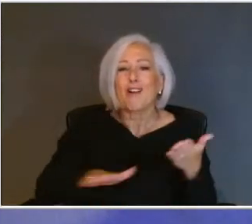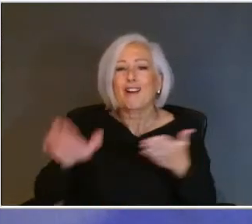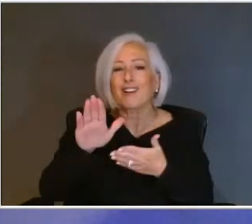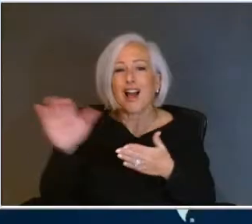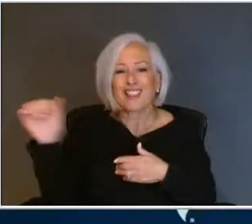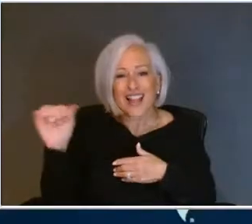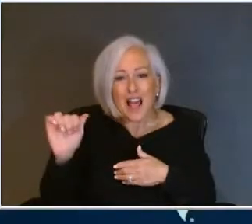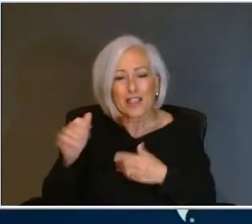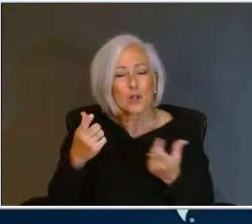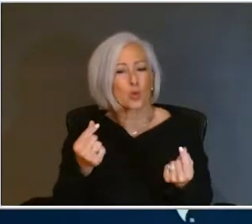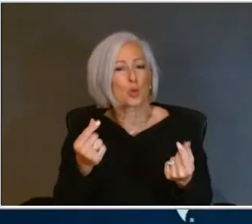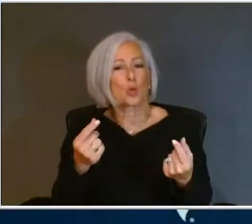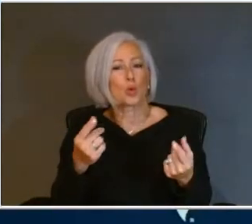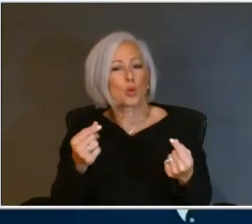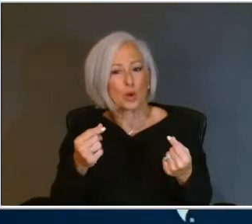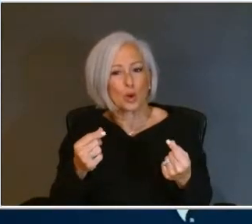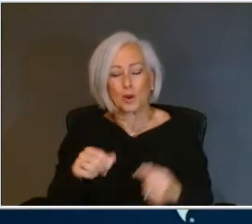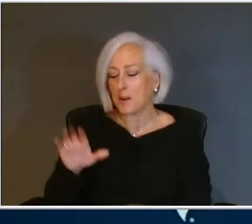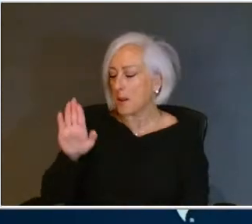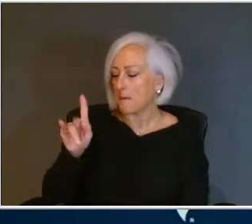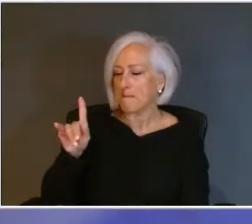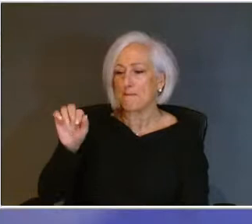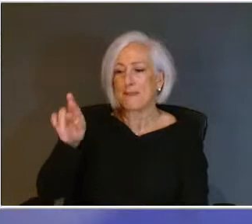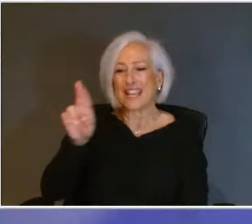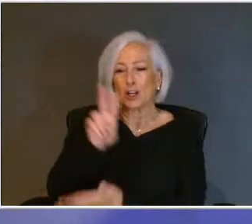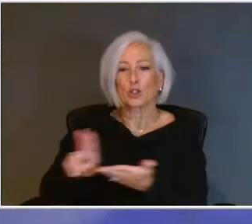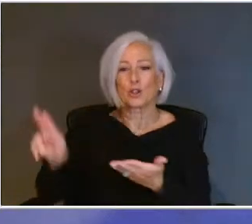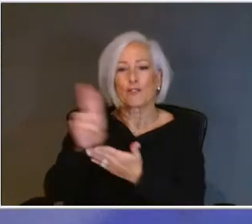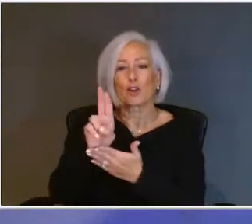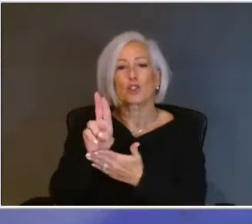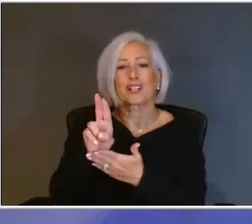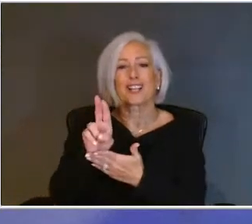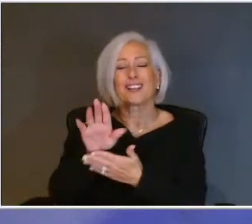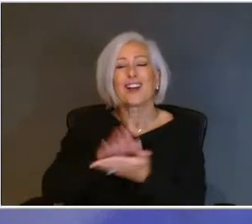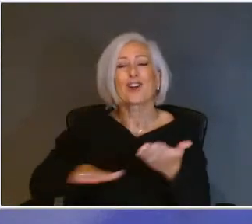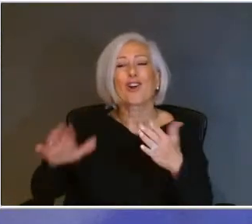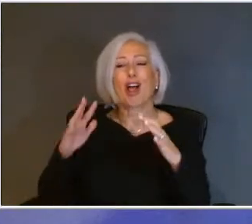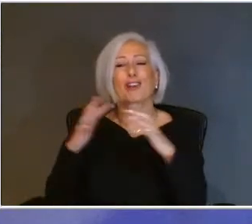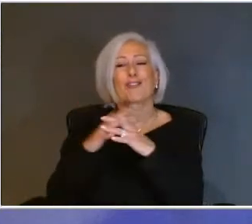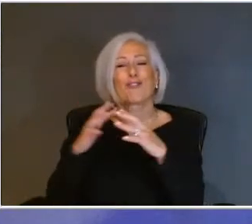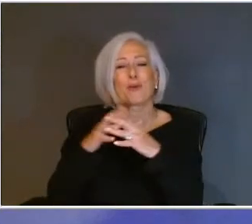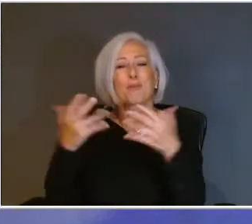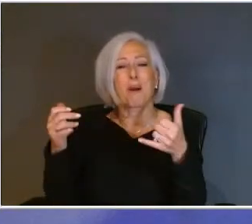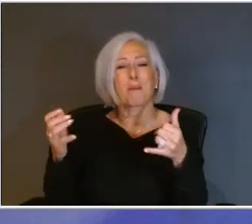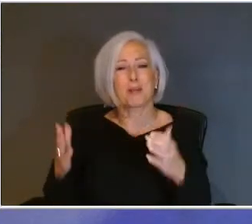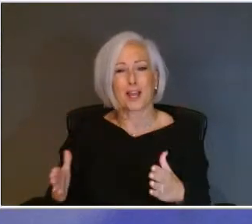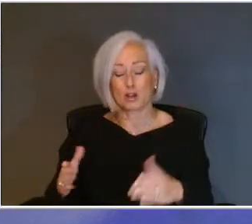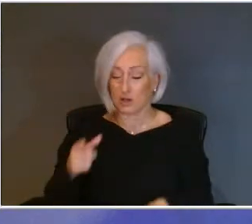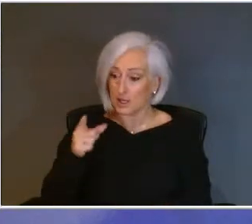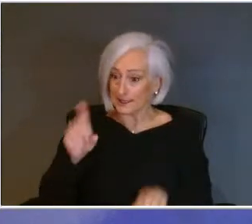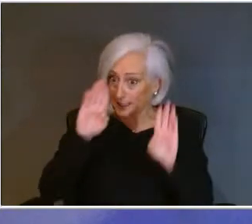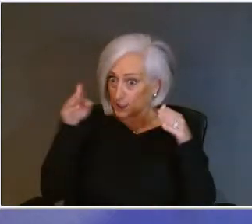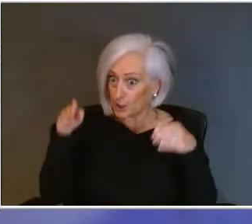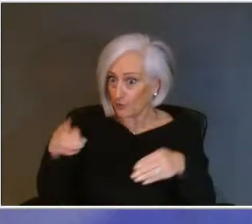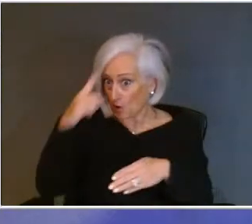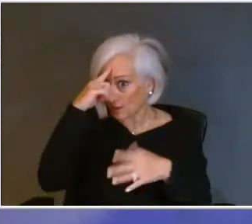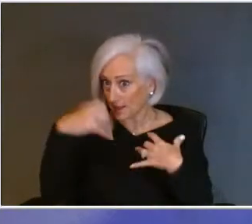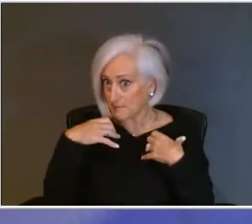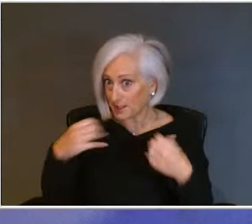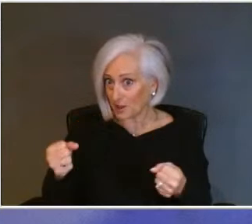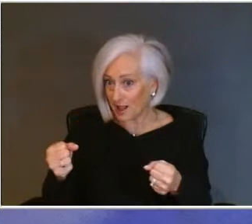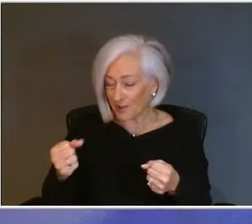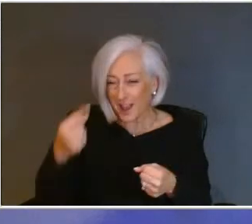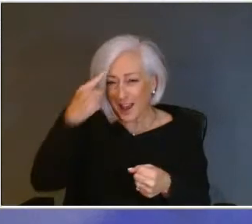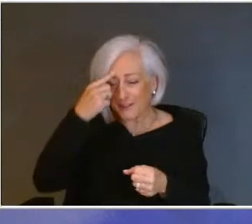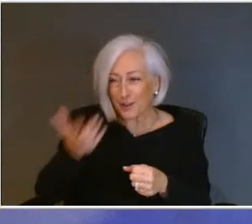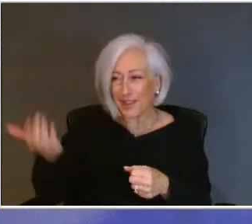player, and I played at Baker University. And did you focus on mental health? I mean, as you know, if we go back 20, 30 years, this may not have been front of mind for